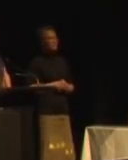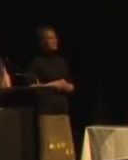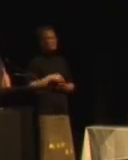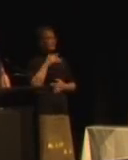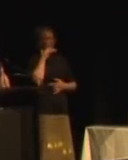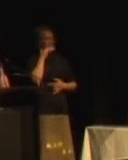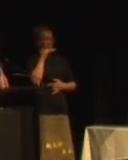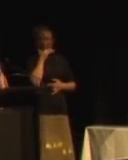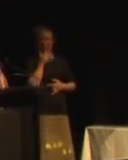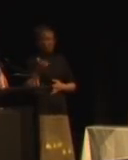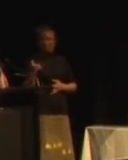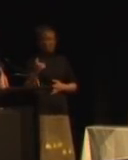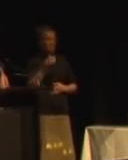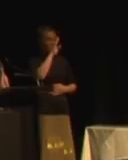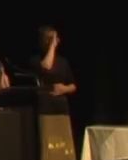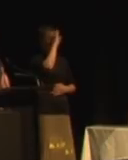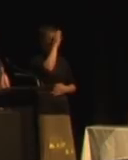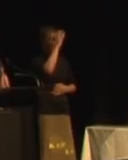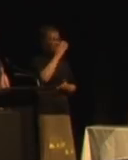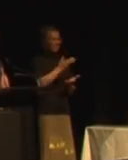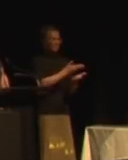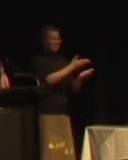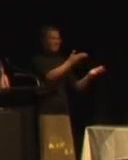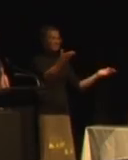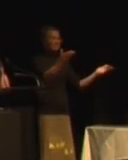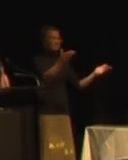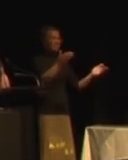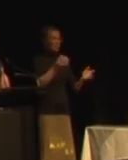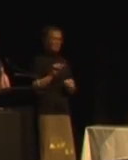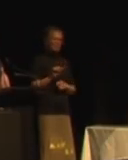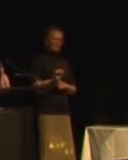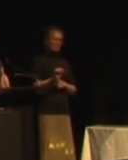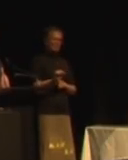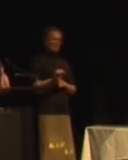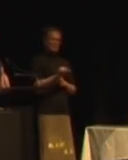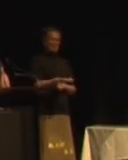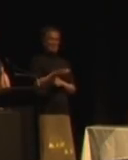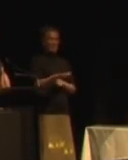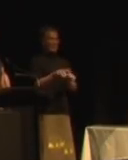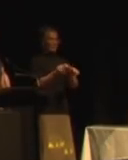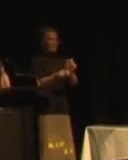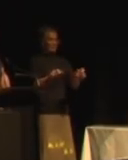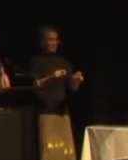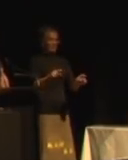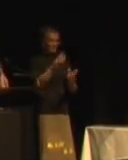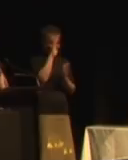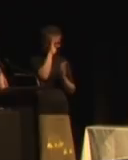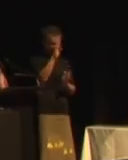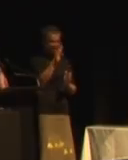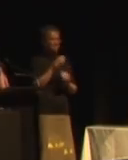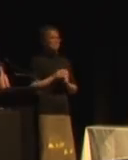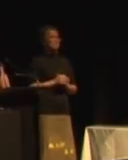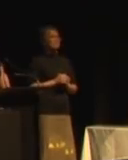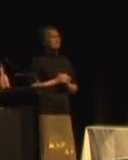Kia ora koutou. Ngā mihi nui ki ngā tangata whenua o tēnei rohe. Ko Tara Robertson